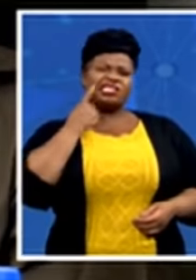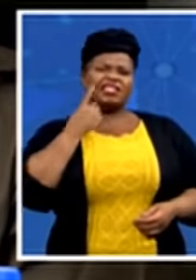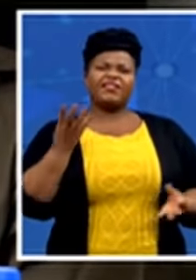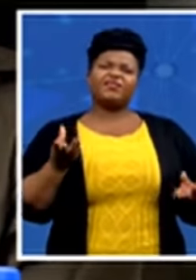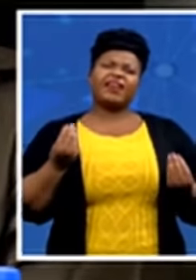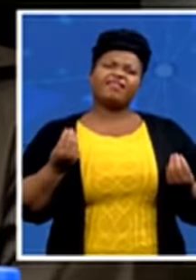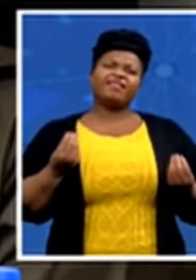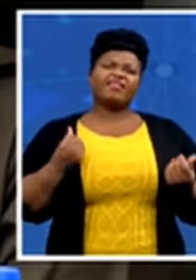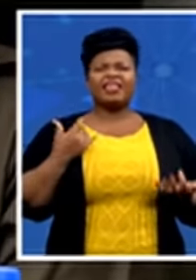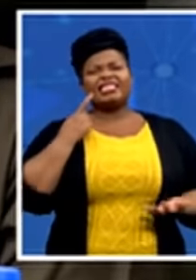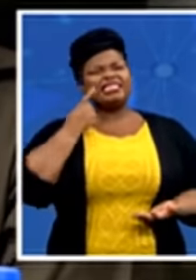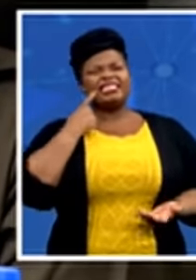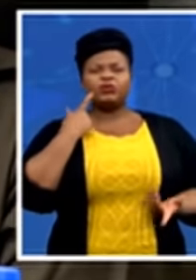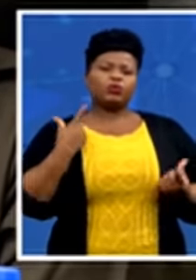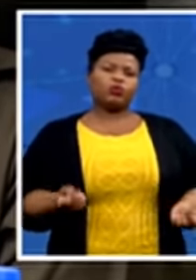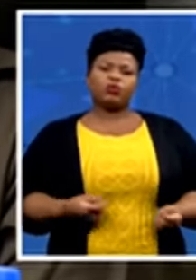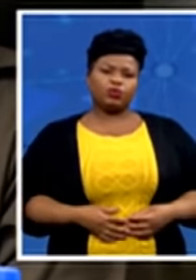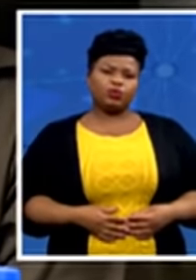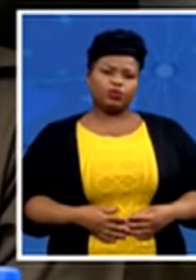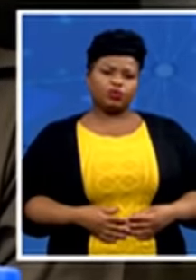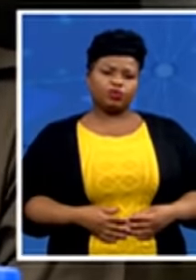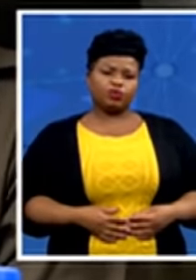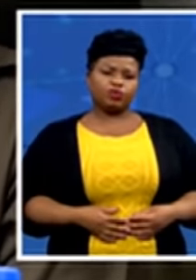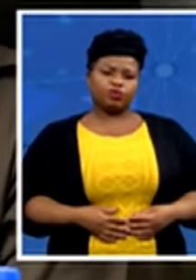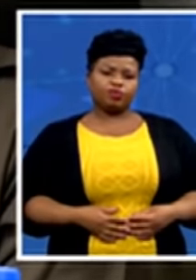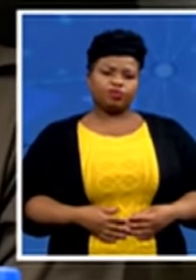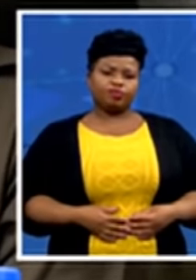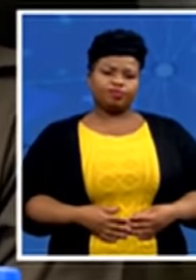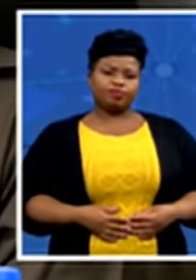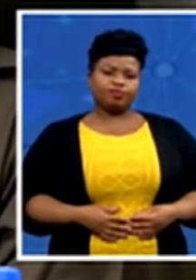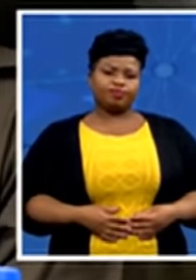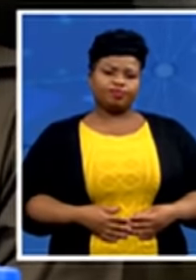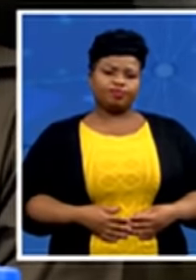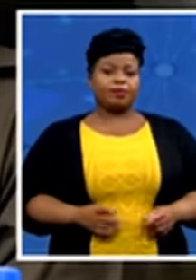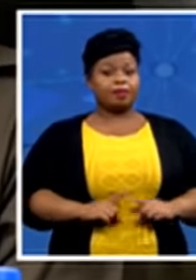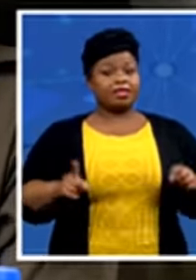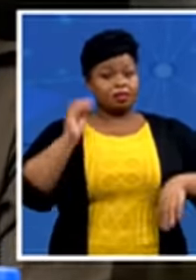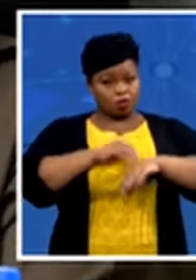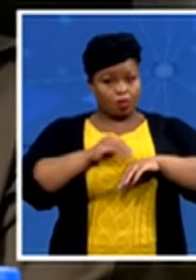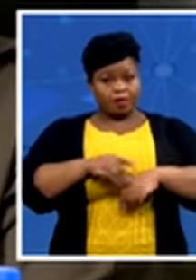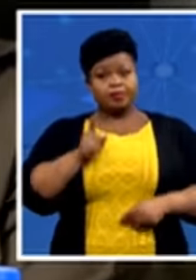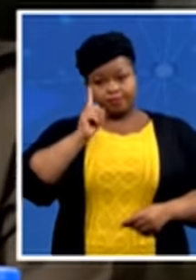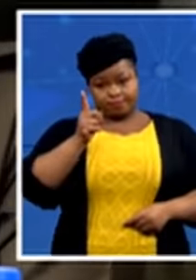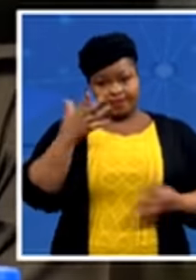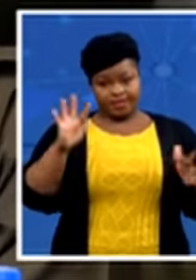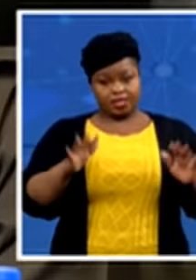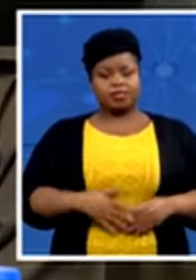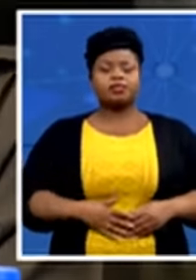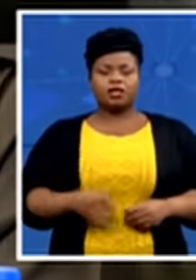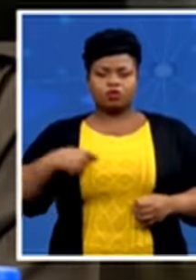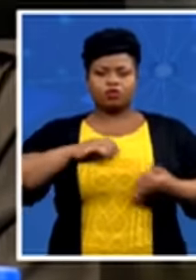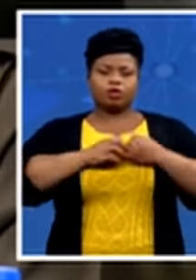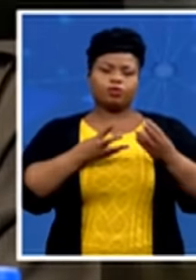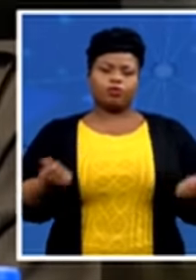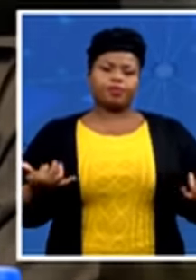do. But the problems are these ones that we need to actually deal with. So we've been dealing with this